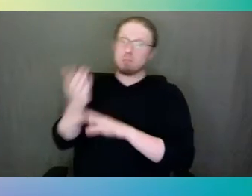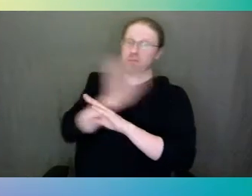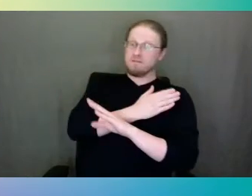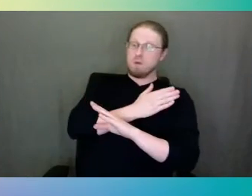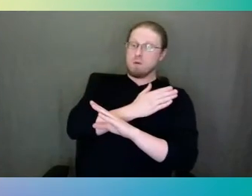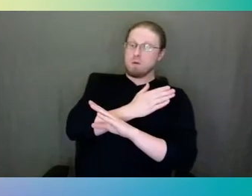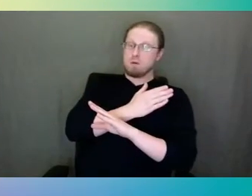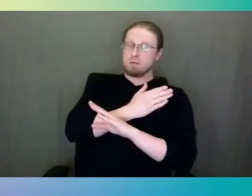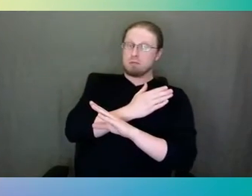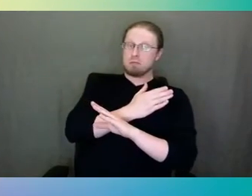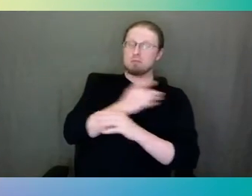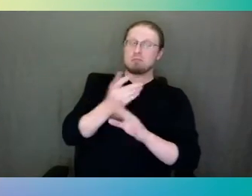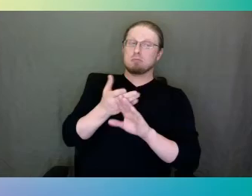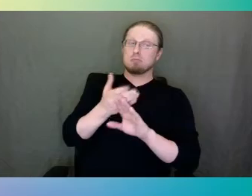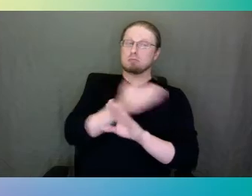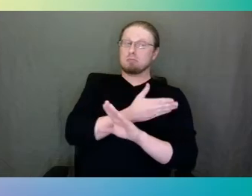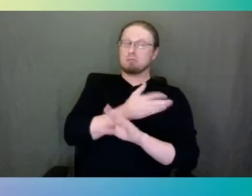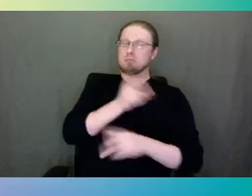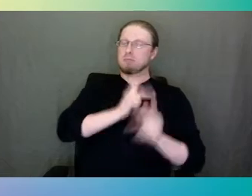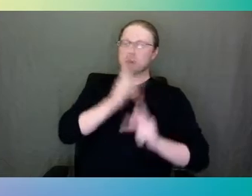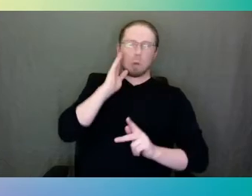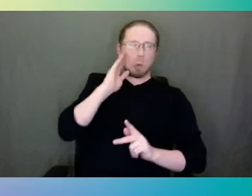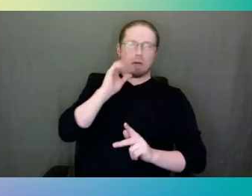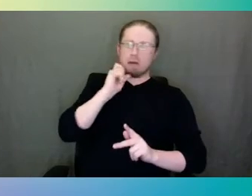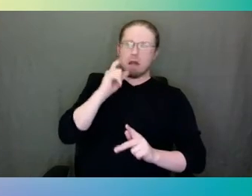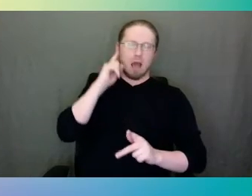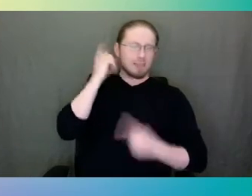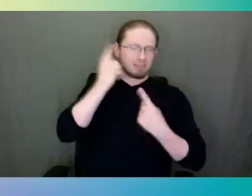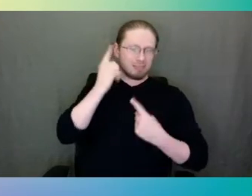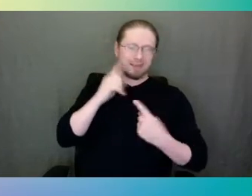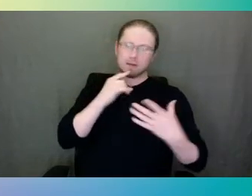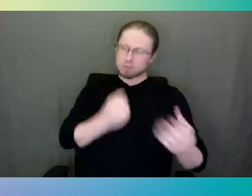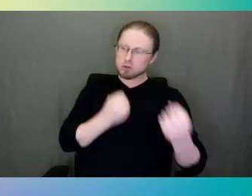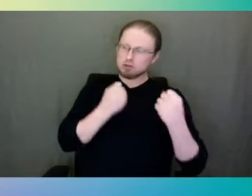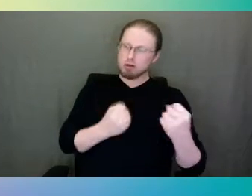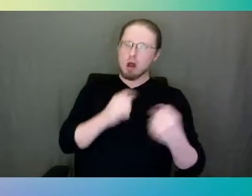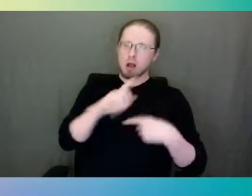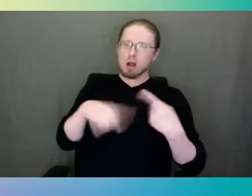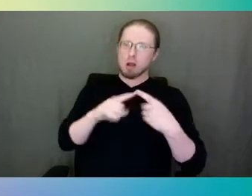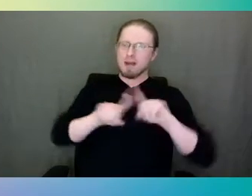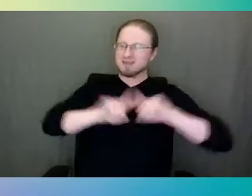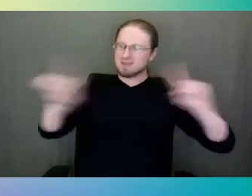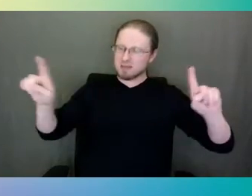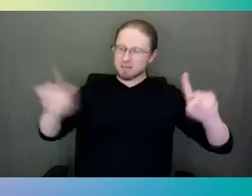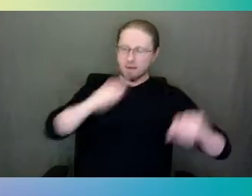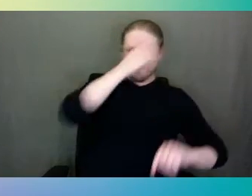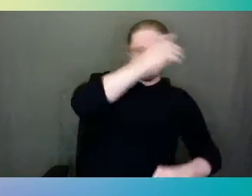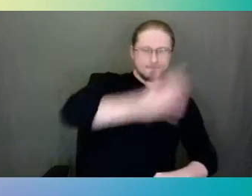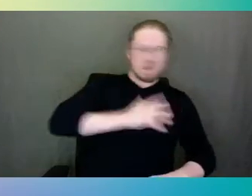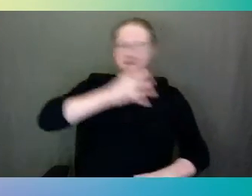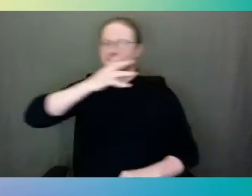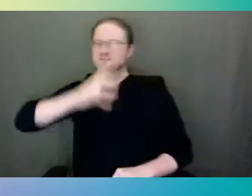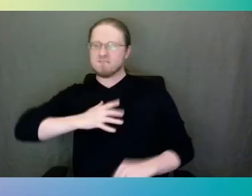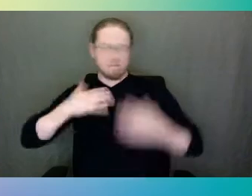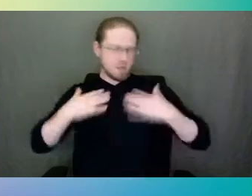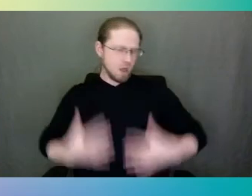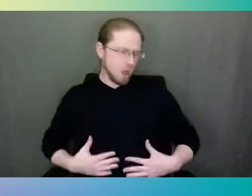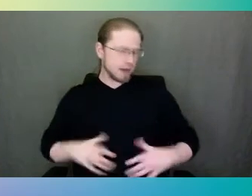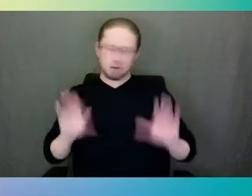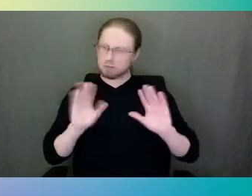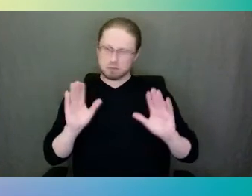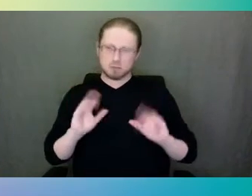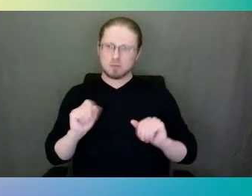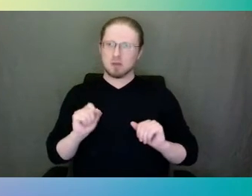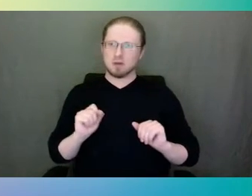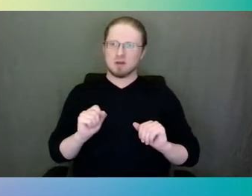have been thinking so strongly about the difference between male and female anatomically, and the lines have got to